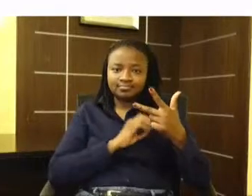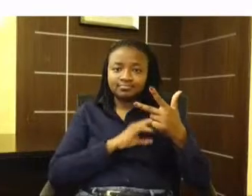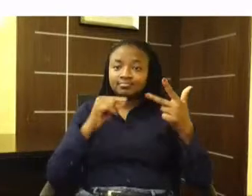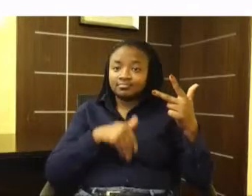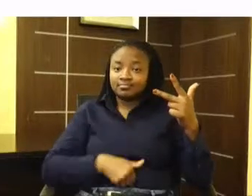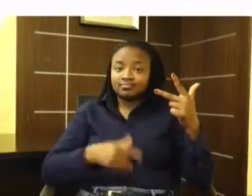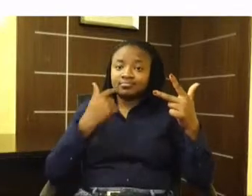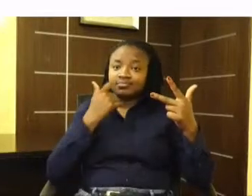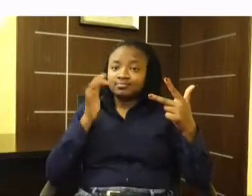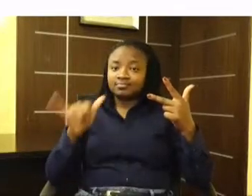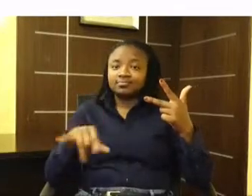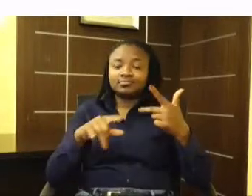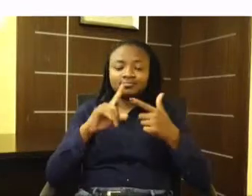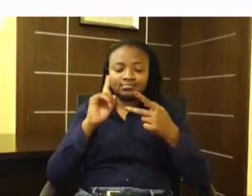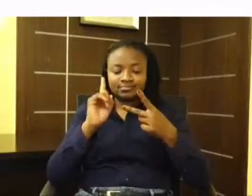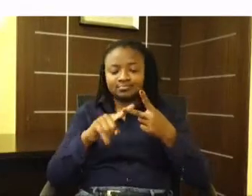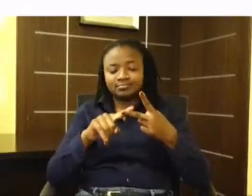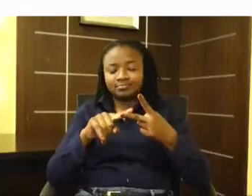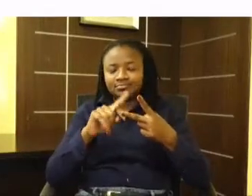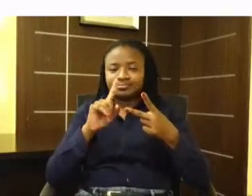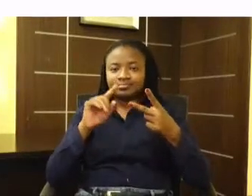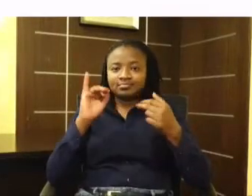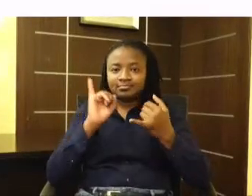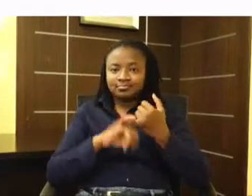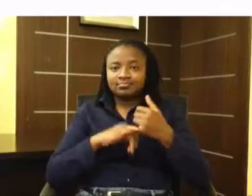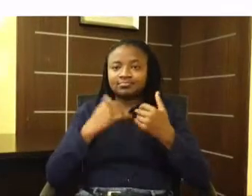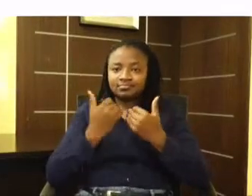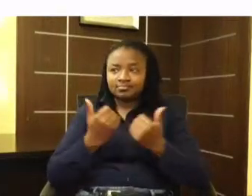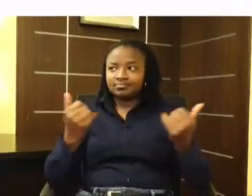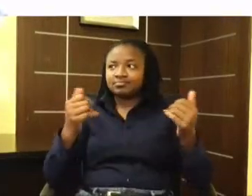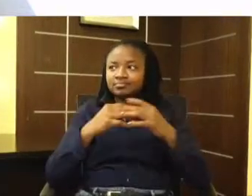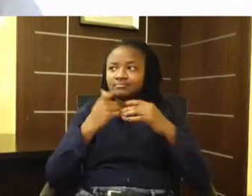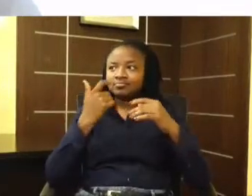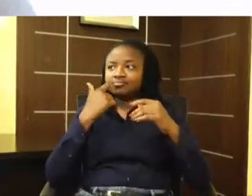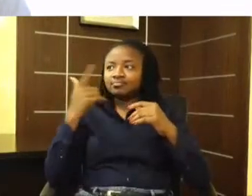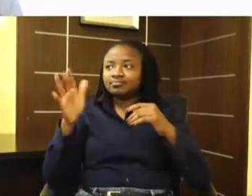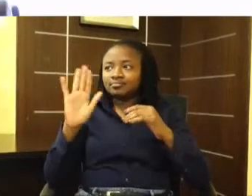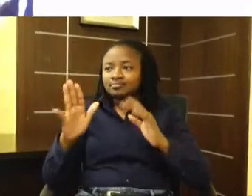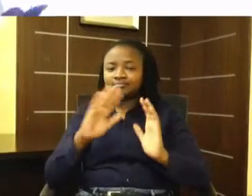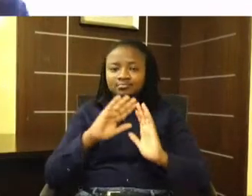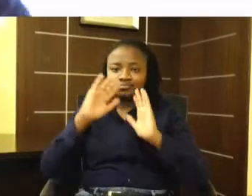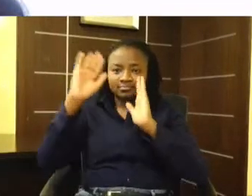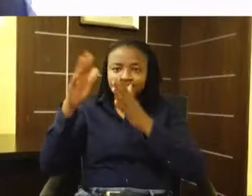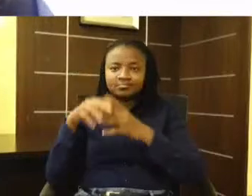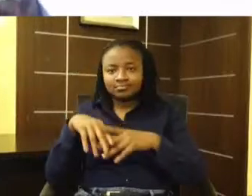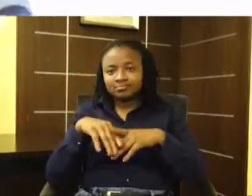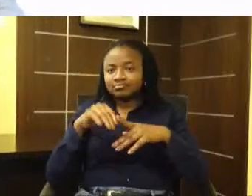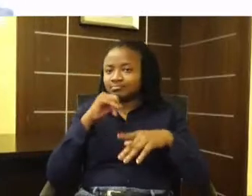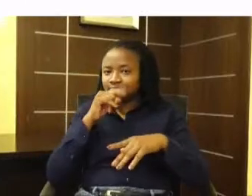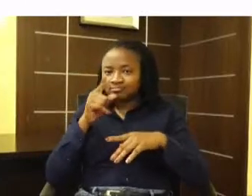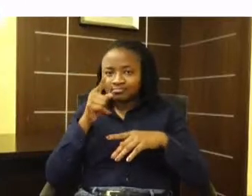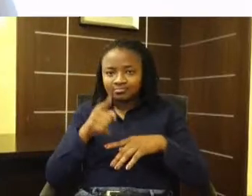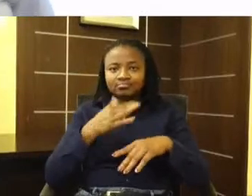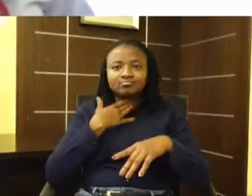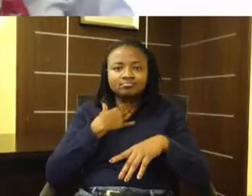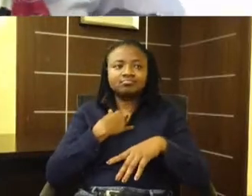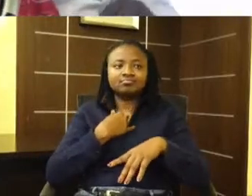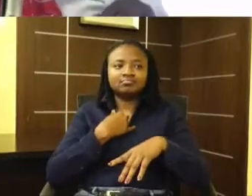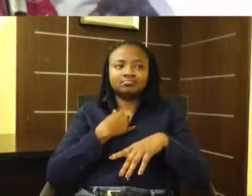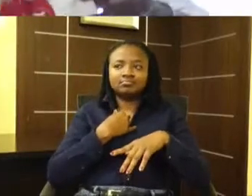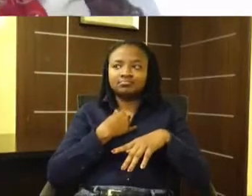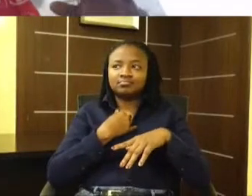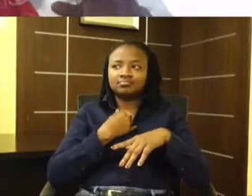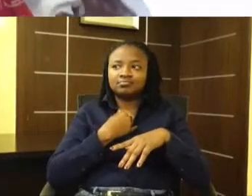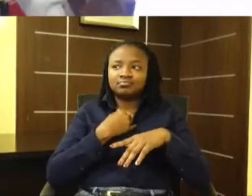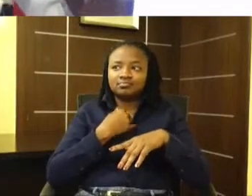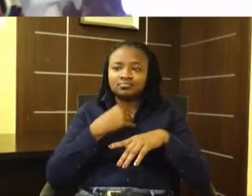kuolewa na kuoa na watoto, niliwaambia hiyo achieni. Sio wewe unataka, kikitu